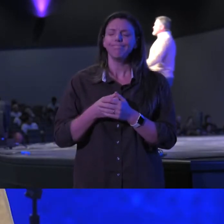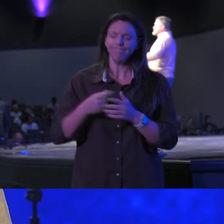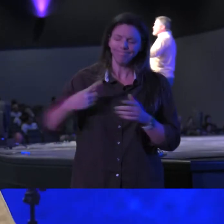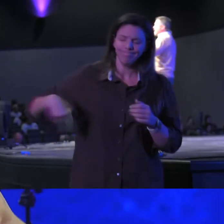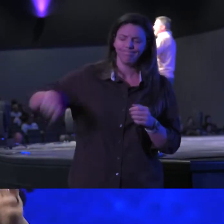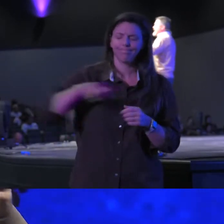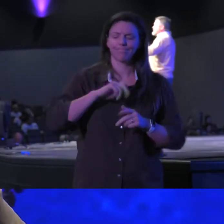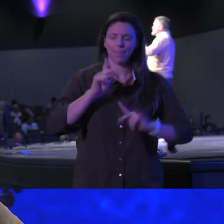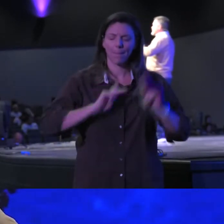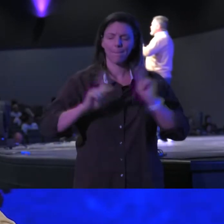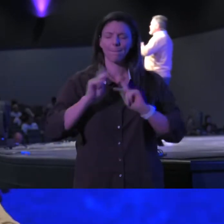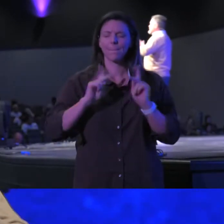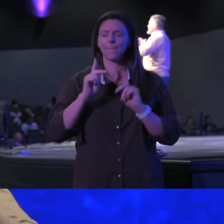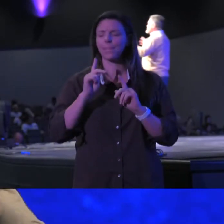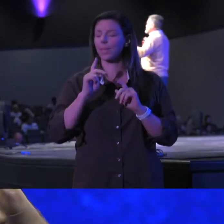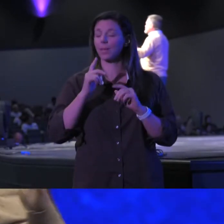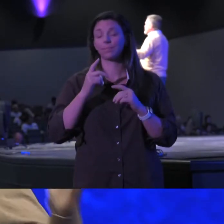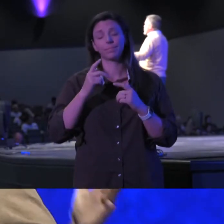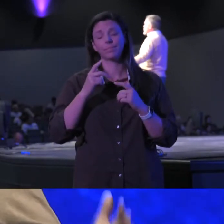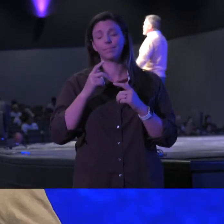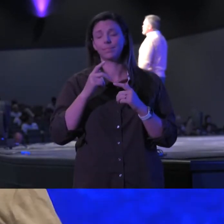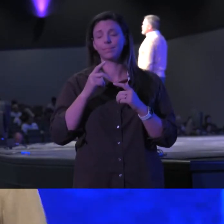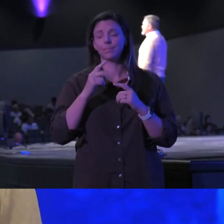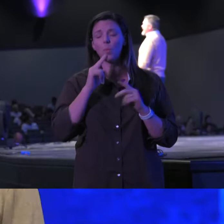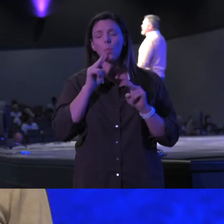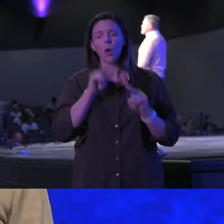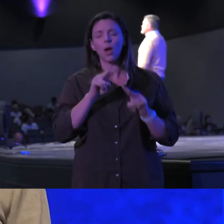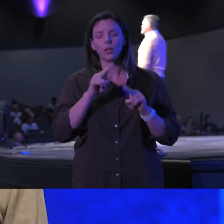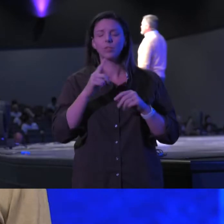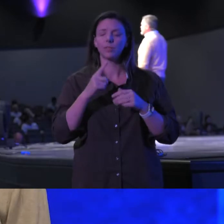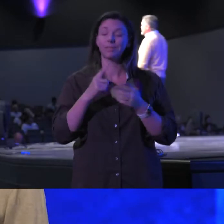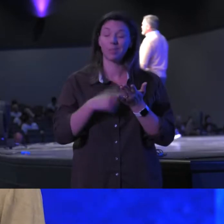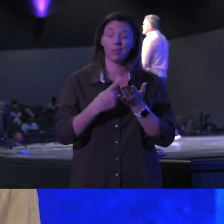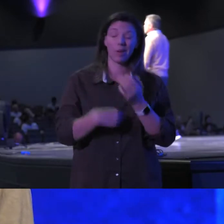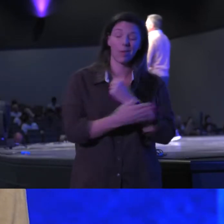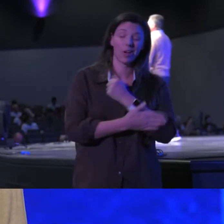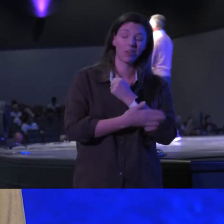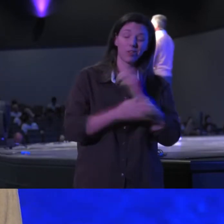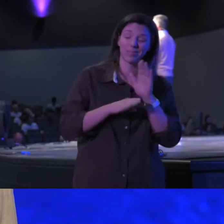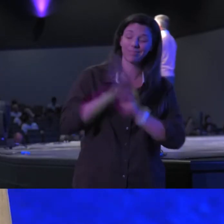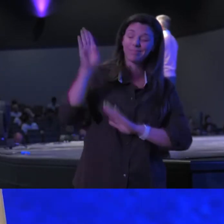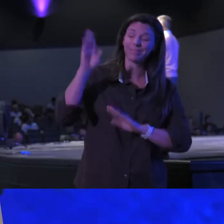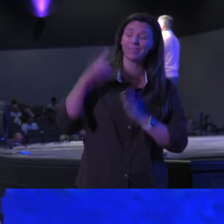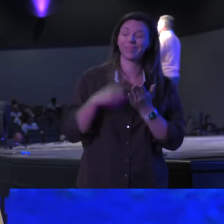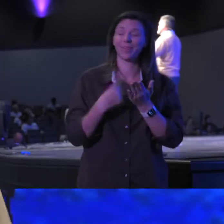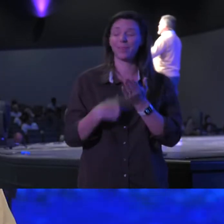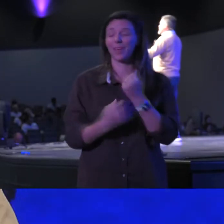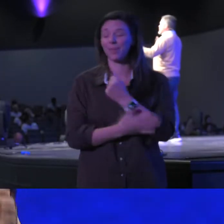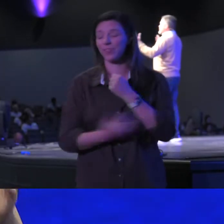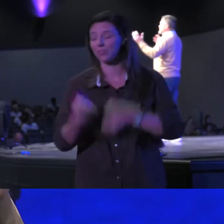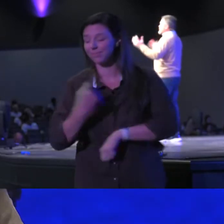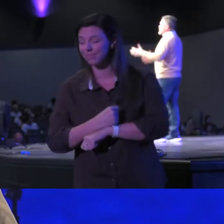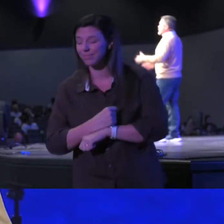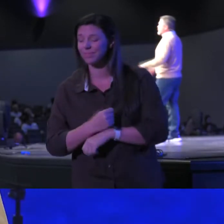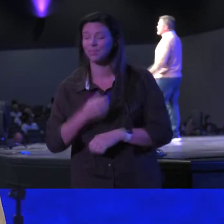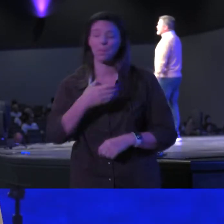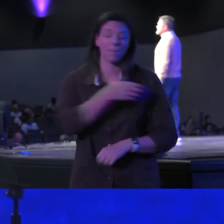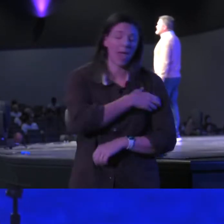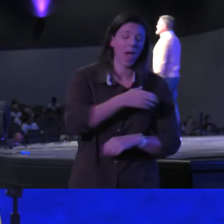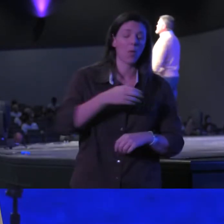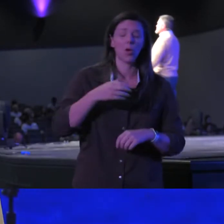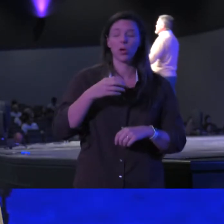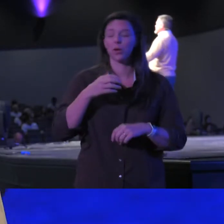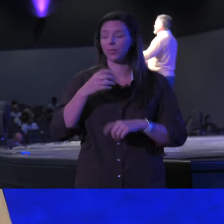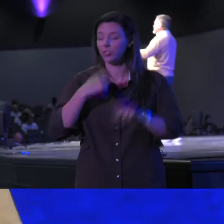watch nations rise and nations fall, the powers that be change. Elections come and go.